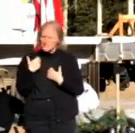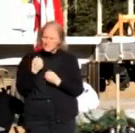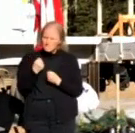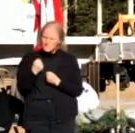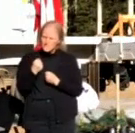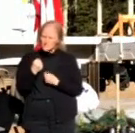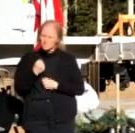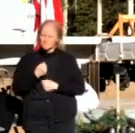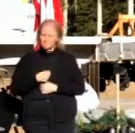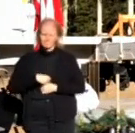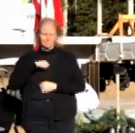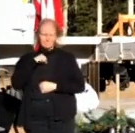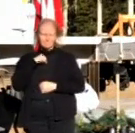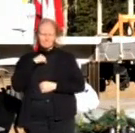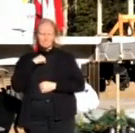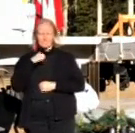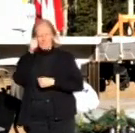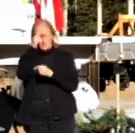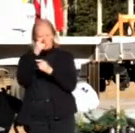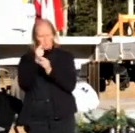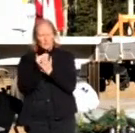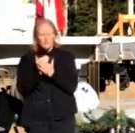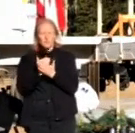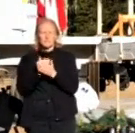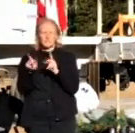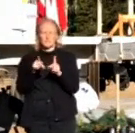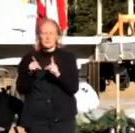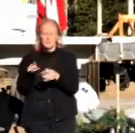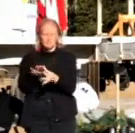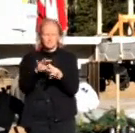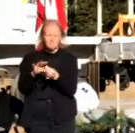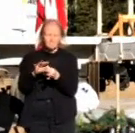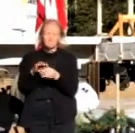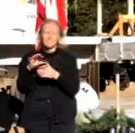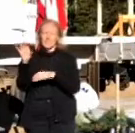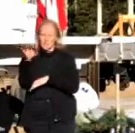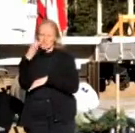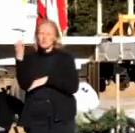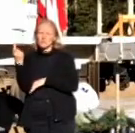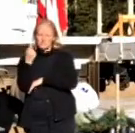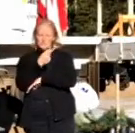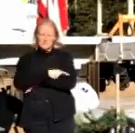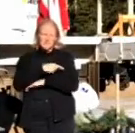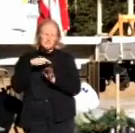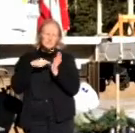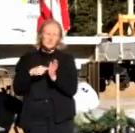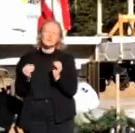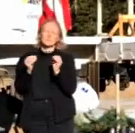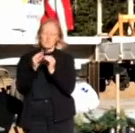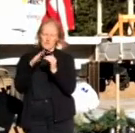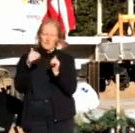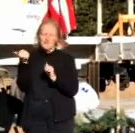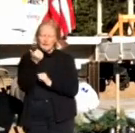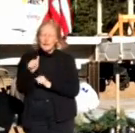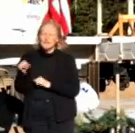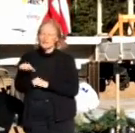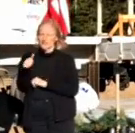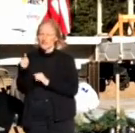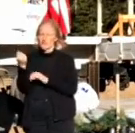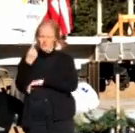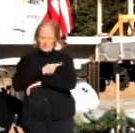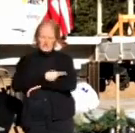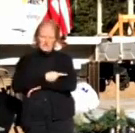the dignity and the brotherhood of mankind, which Christmas Day signifies more than any other day